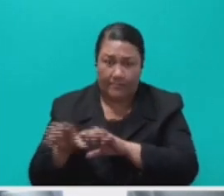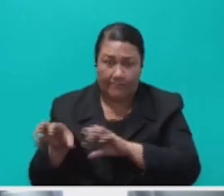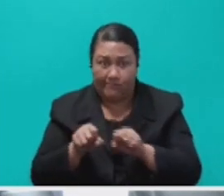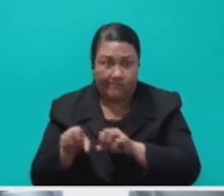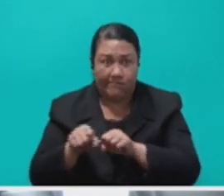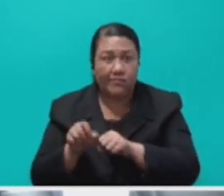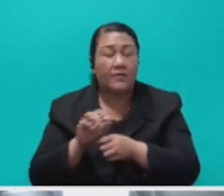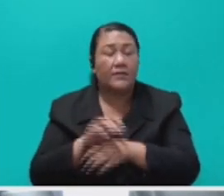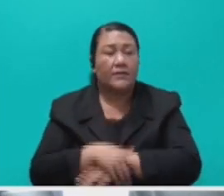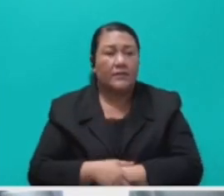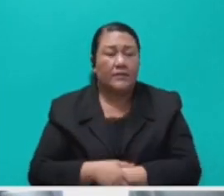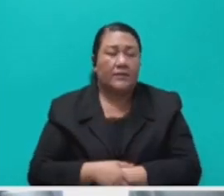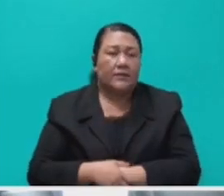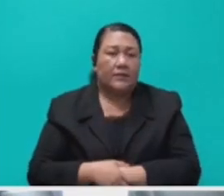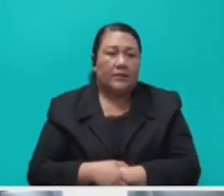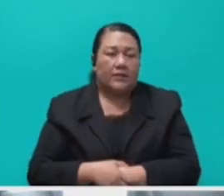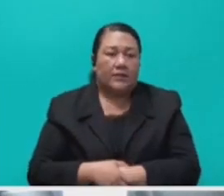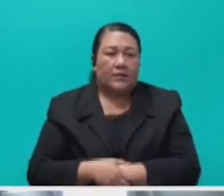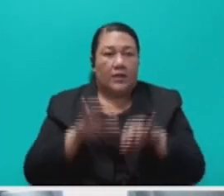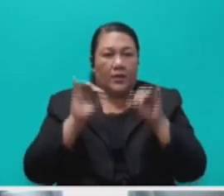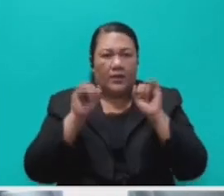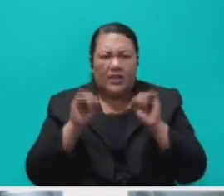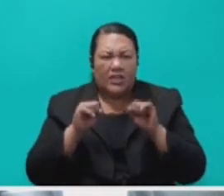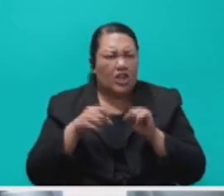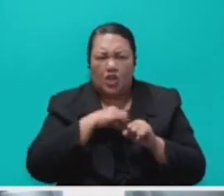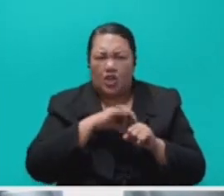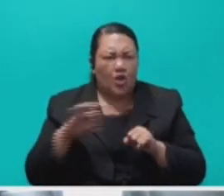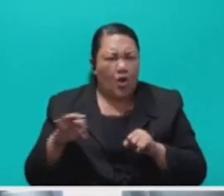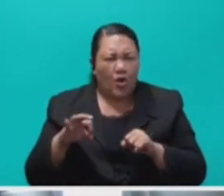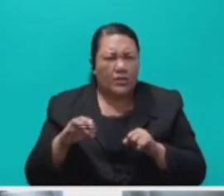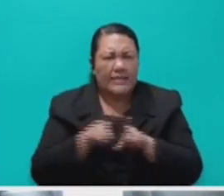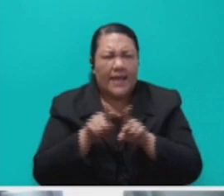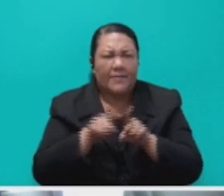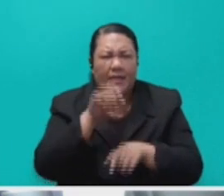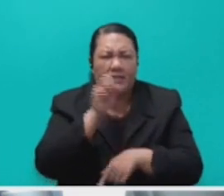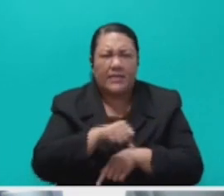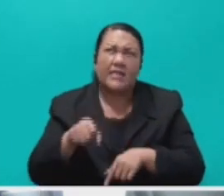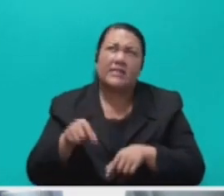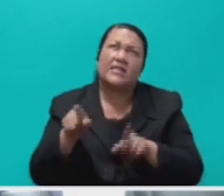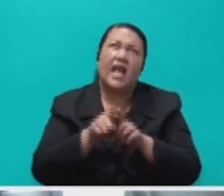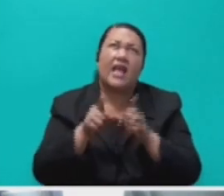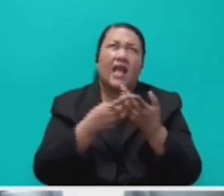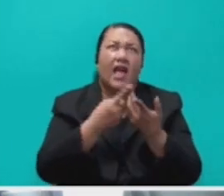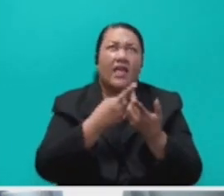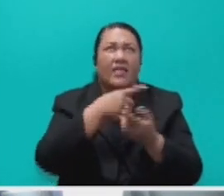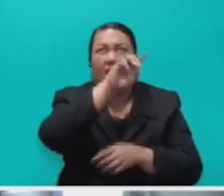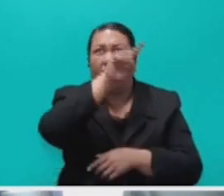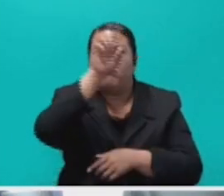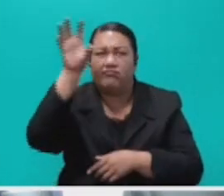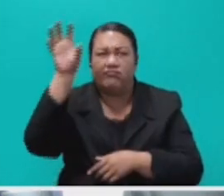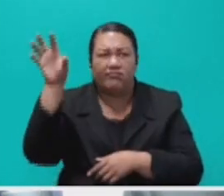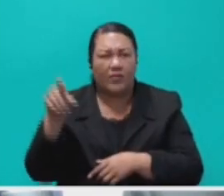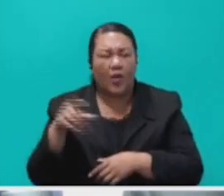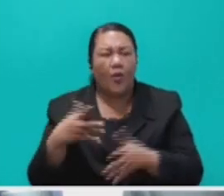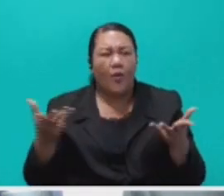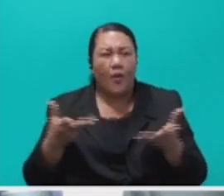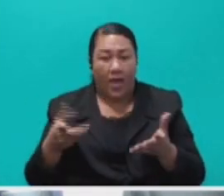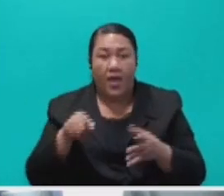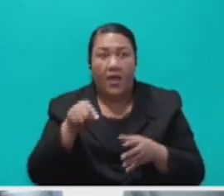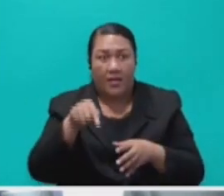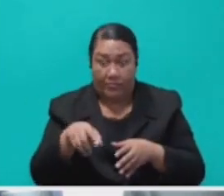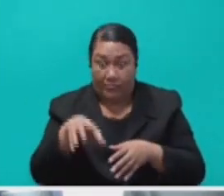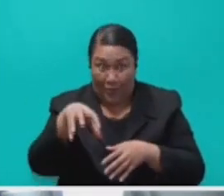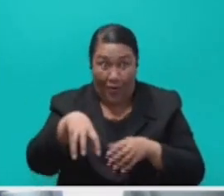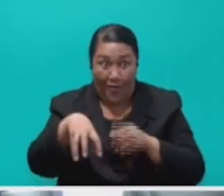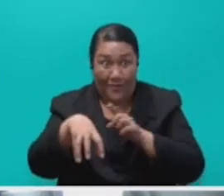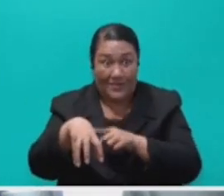Mr. Speaker, sir, our issues are not as extensive and serious as we have seen in countries where TRCs have been established.